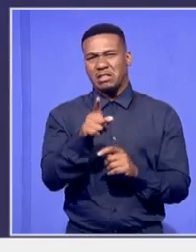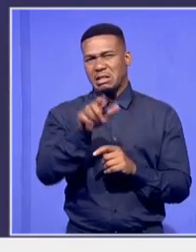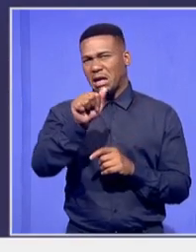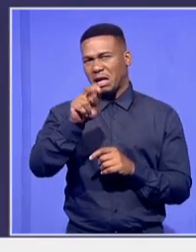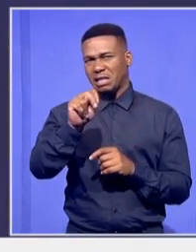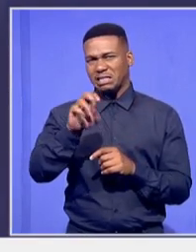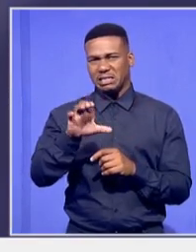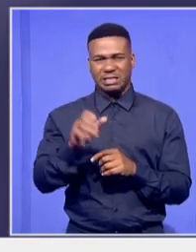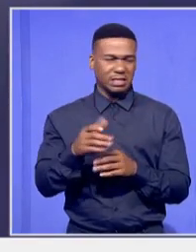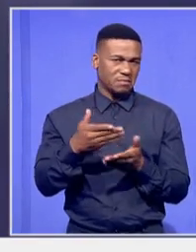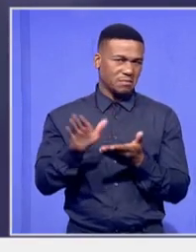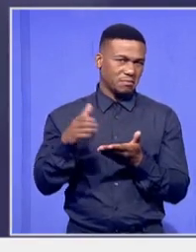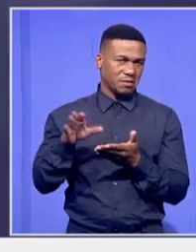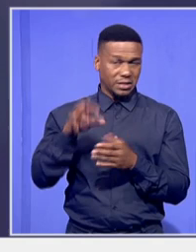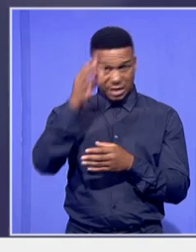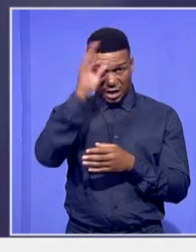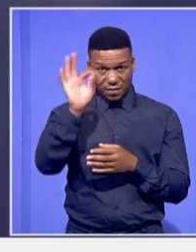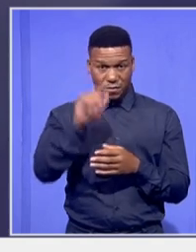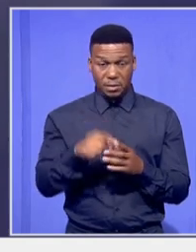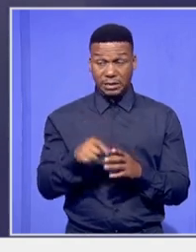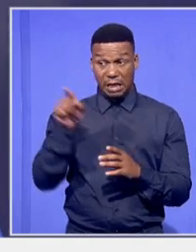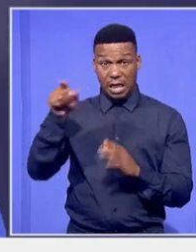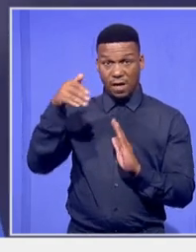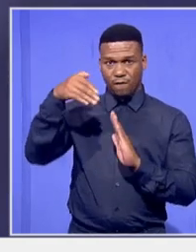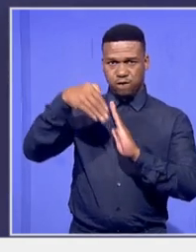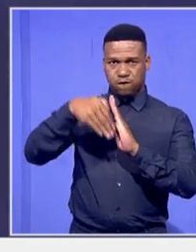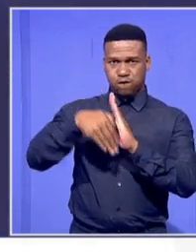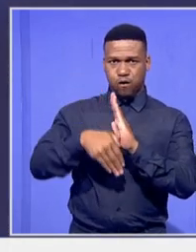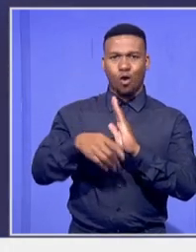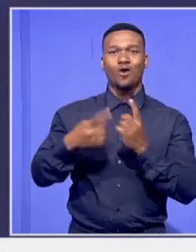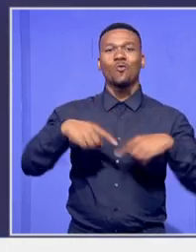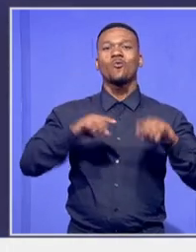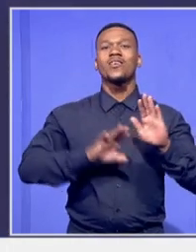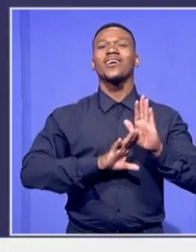they fall, we will rise.